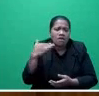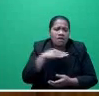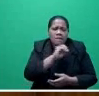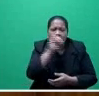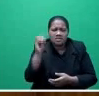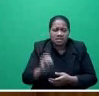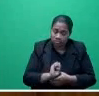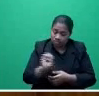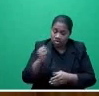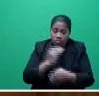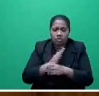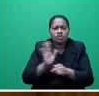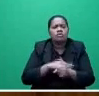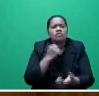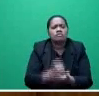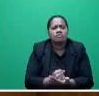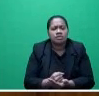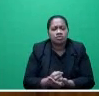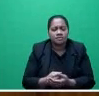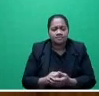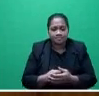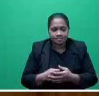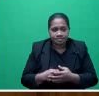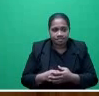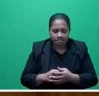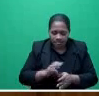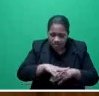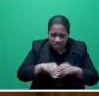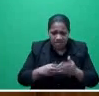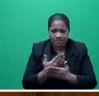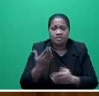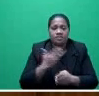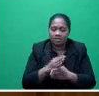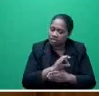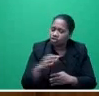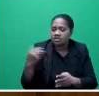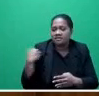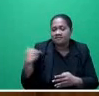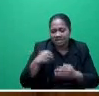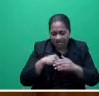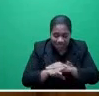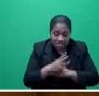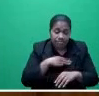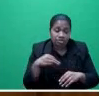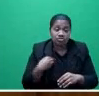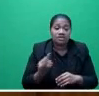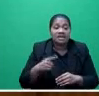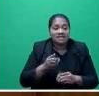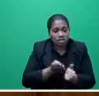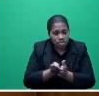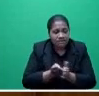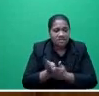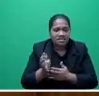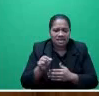work to ensure that their day-to-day operation is not affected within the ministry and the service that